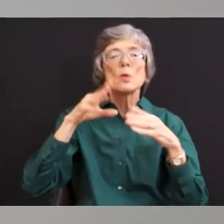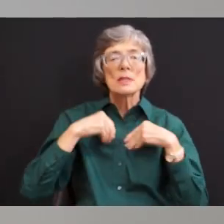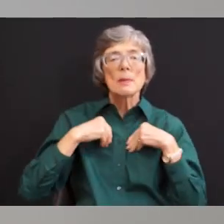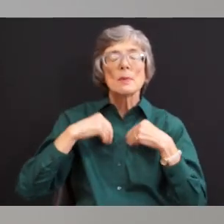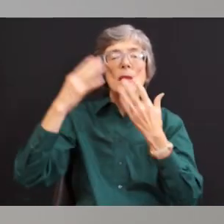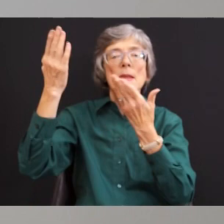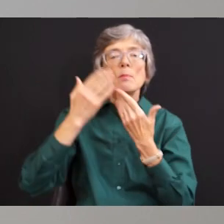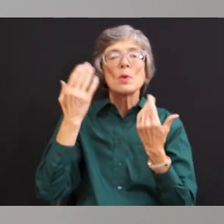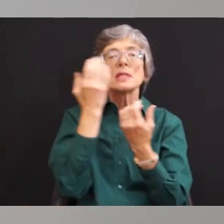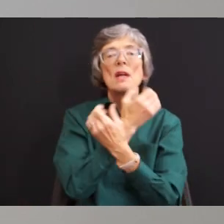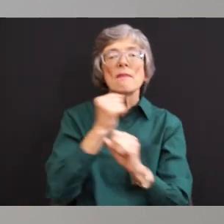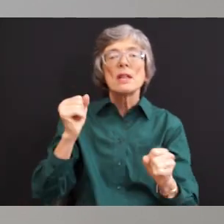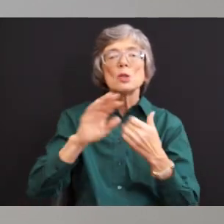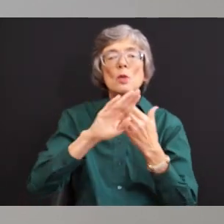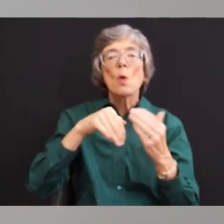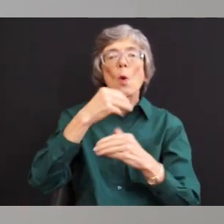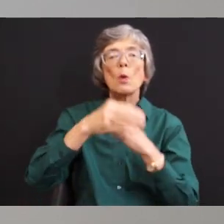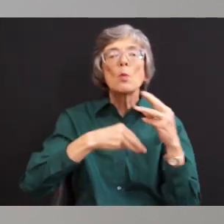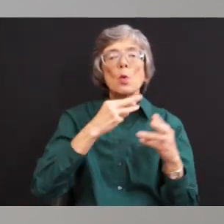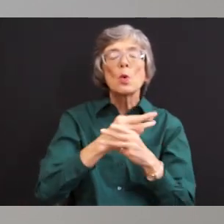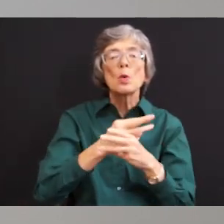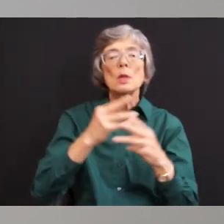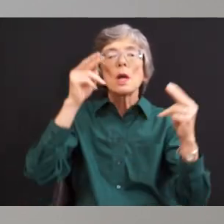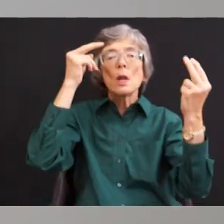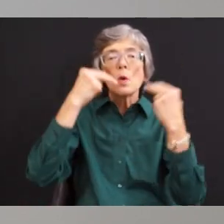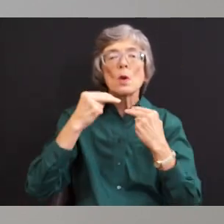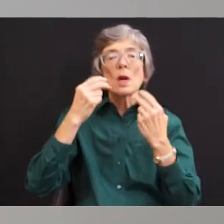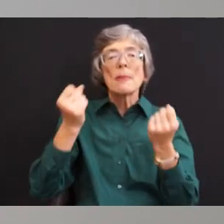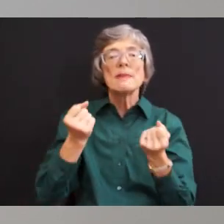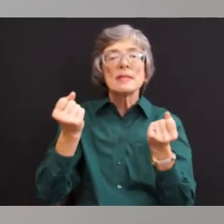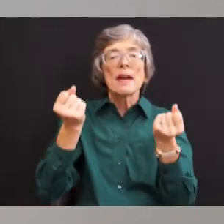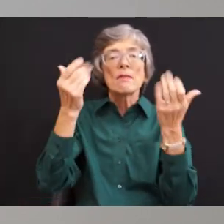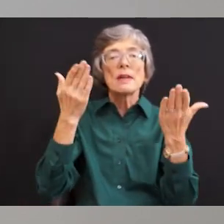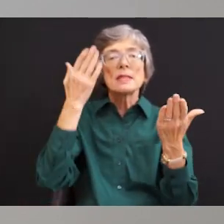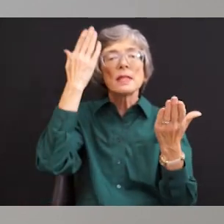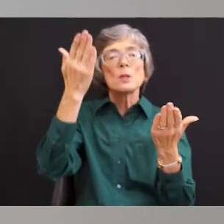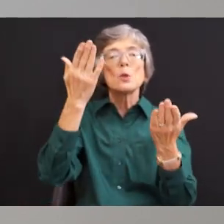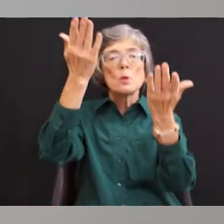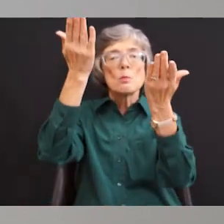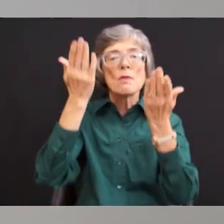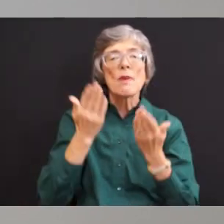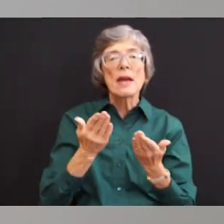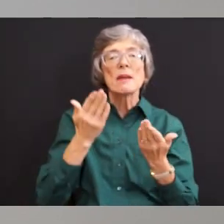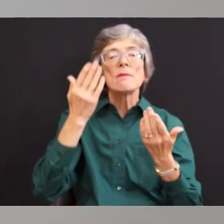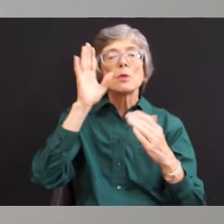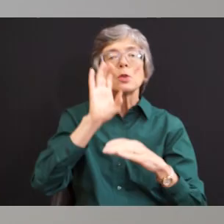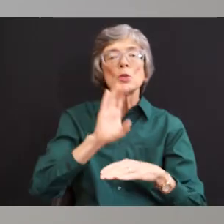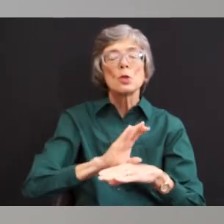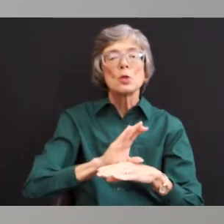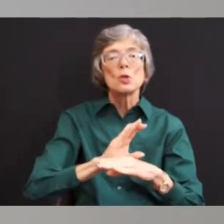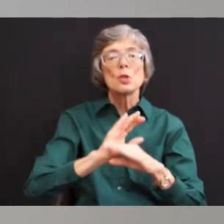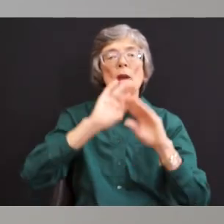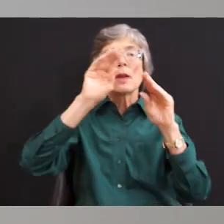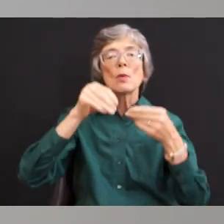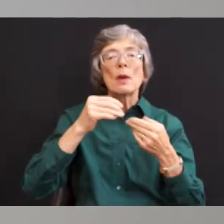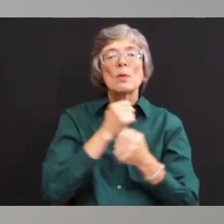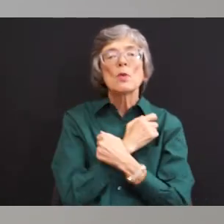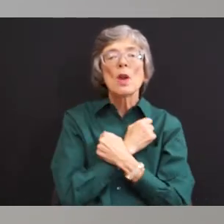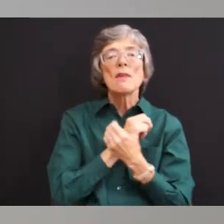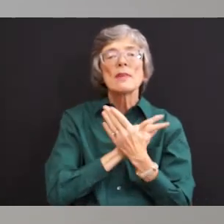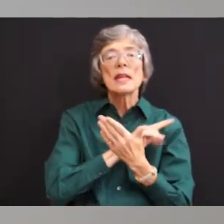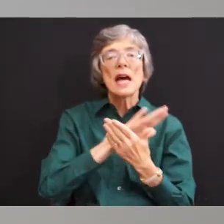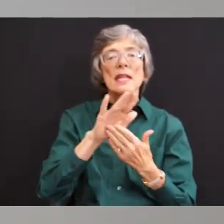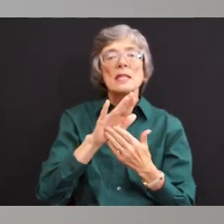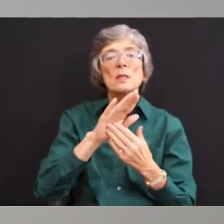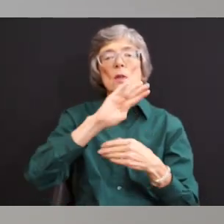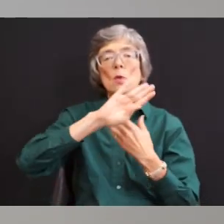to the whole world. Look, O Lord, upon the sacrifice which you yourself have provided for your church, and grant in your loving kindness to all who partake of this